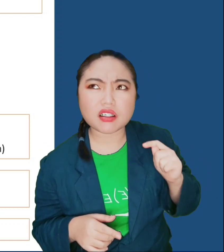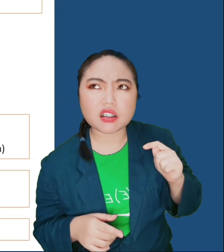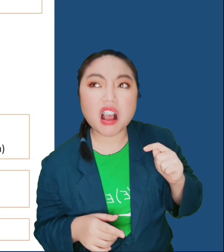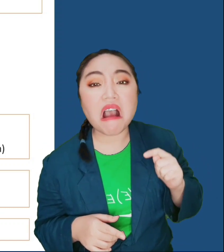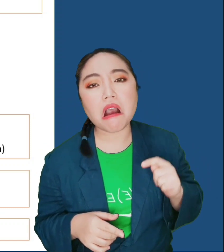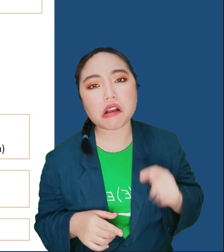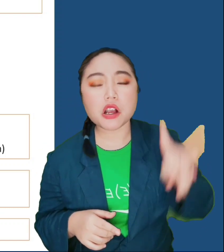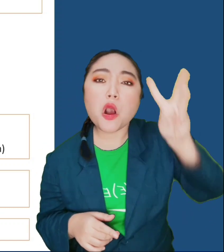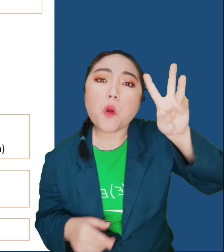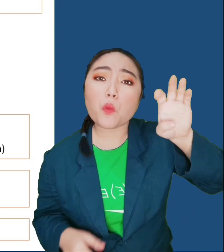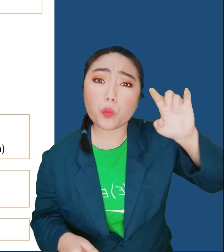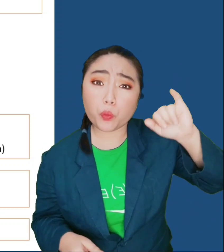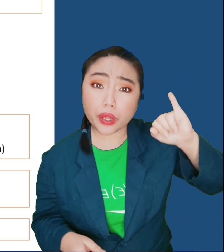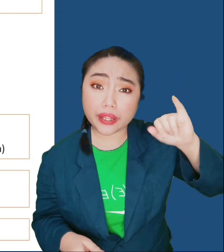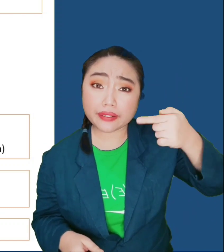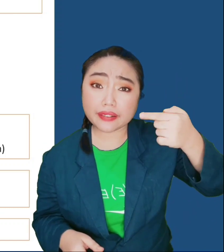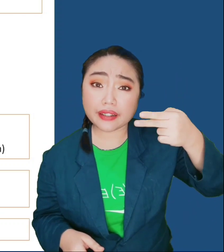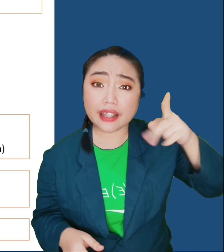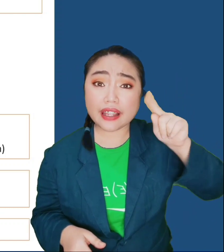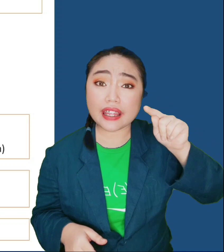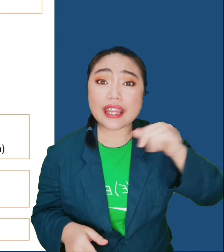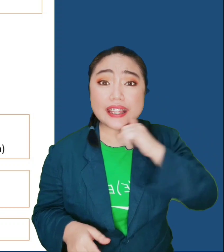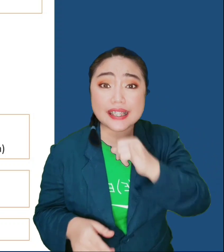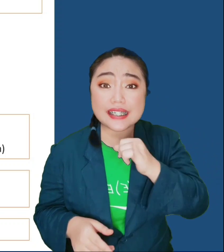But Ma'am Rhoda, what is weight?